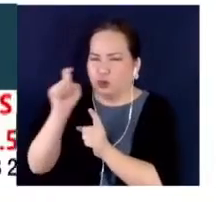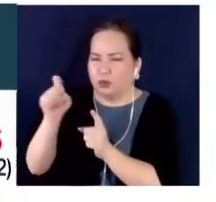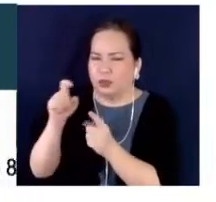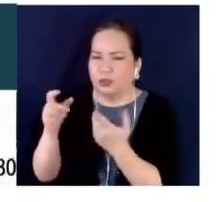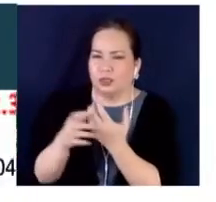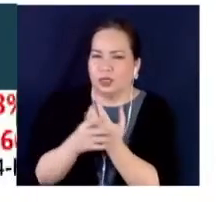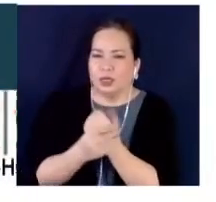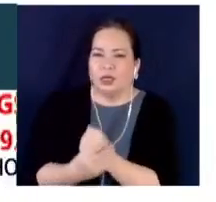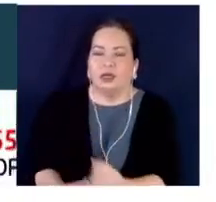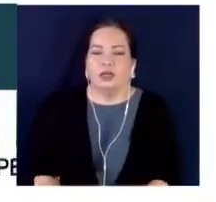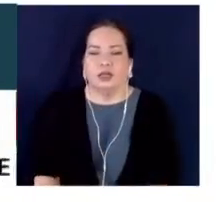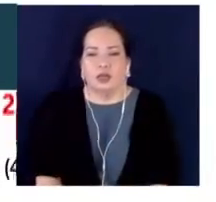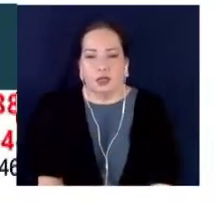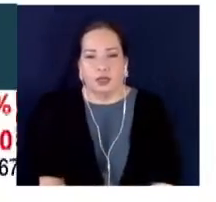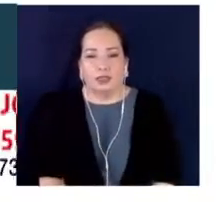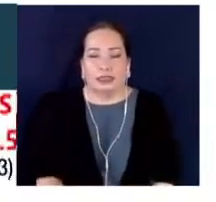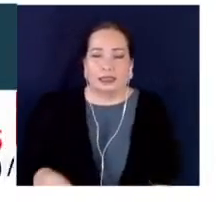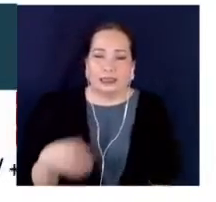Well,